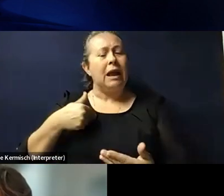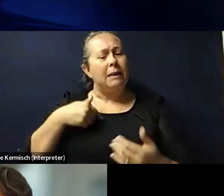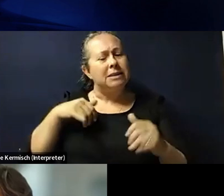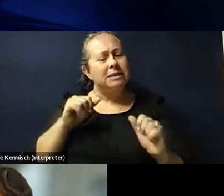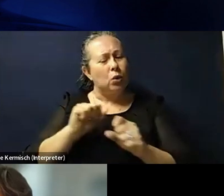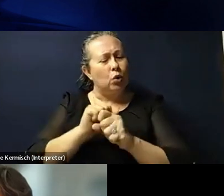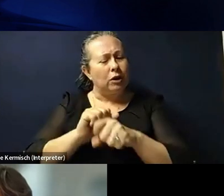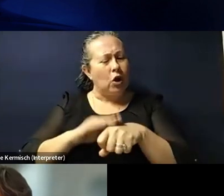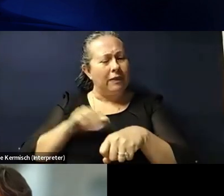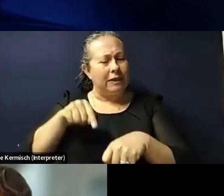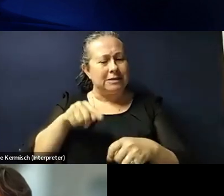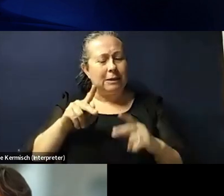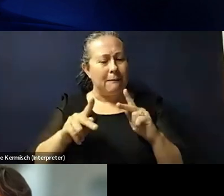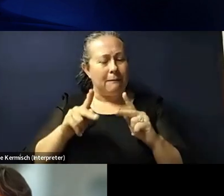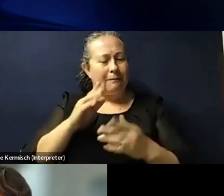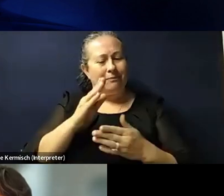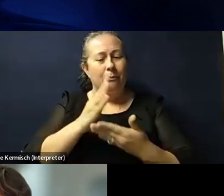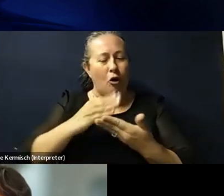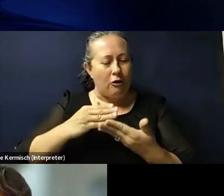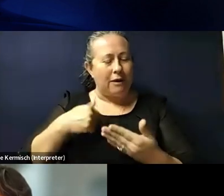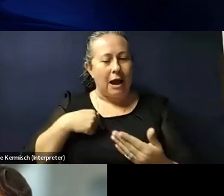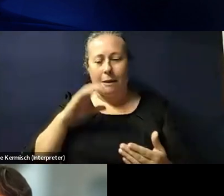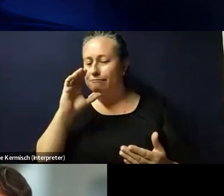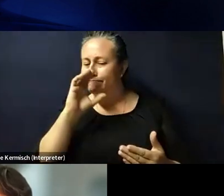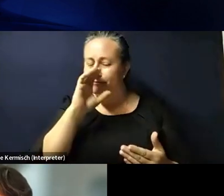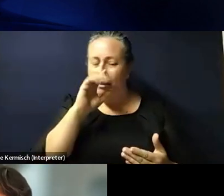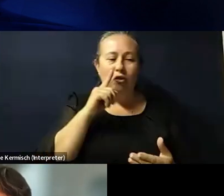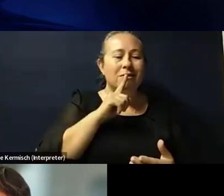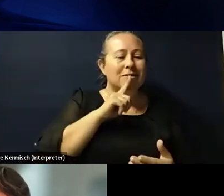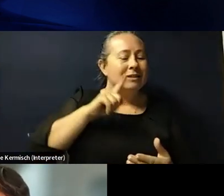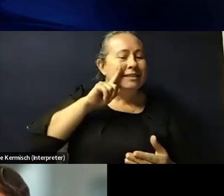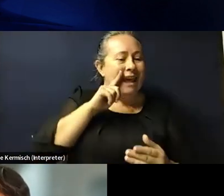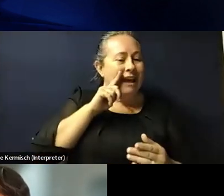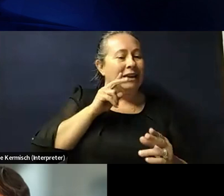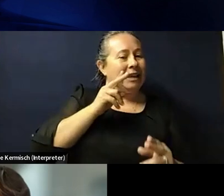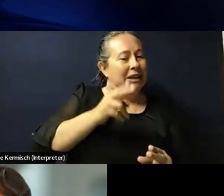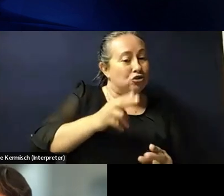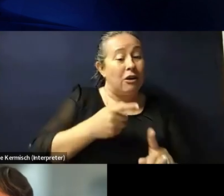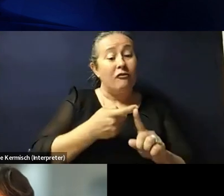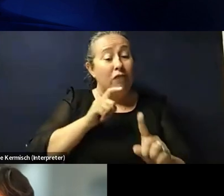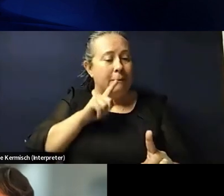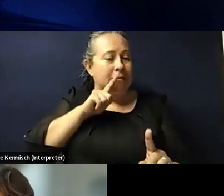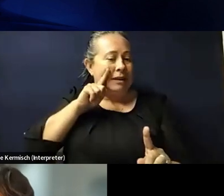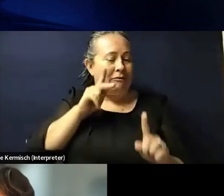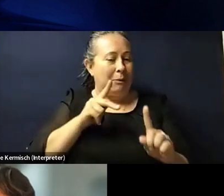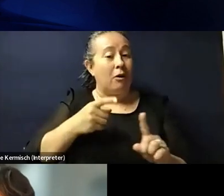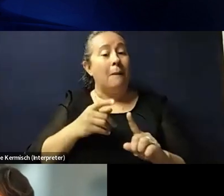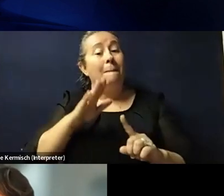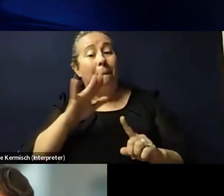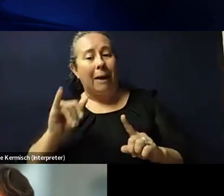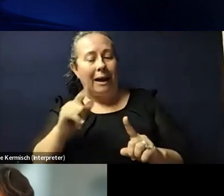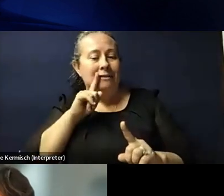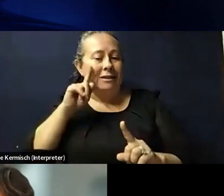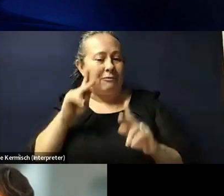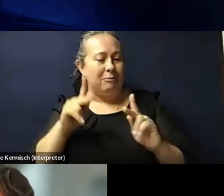this part, like I'm still looking for deaf history from deaf people, by deaf people in the archive. And it is proving to